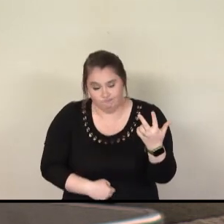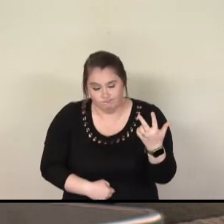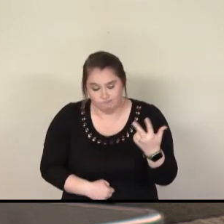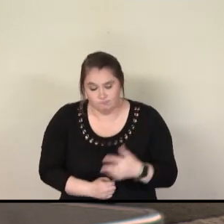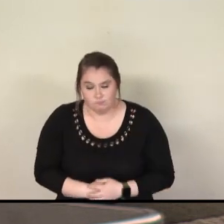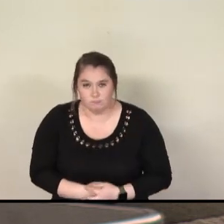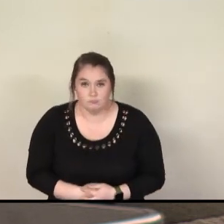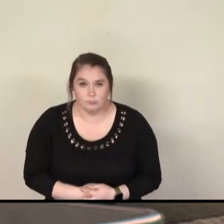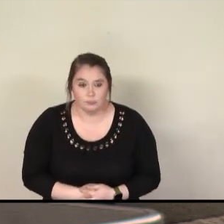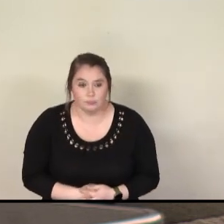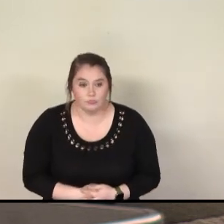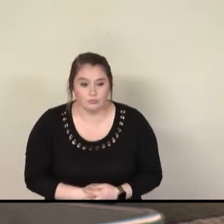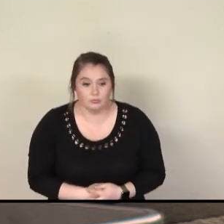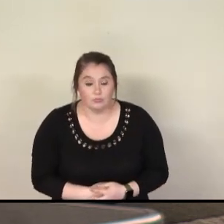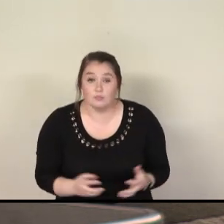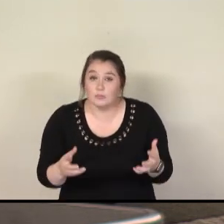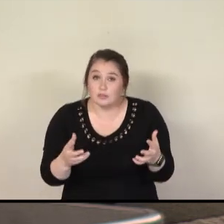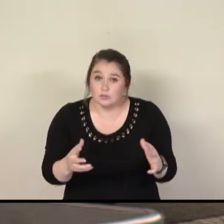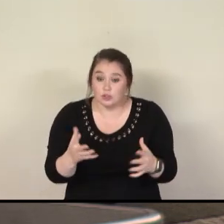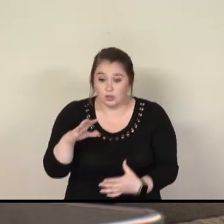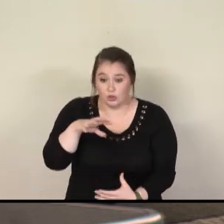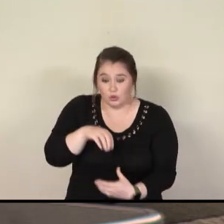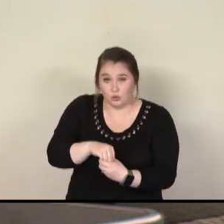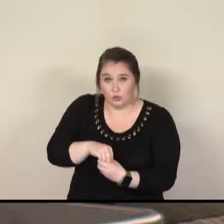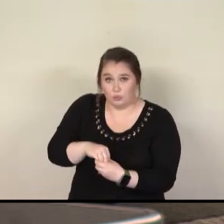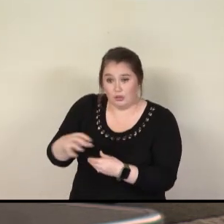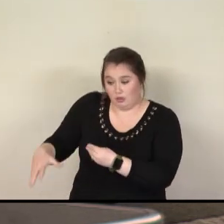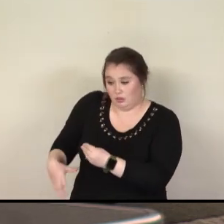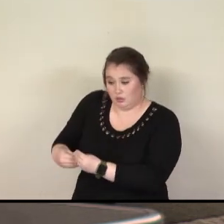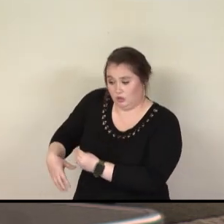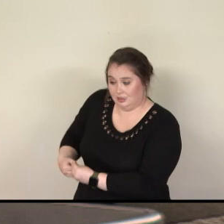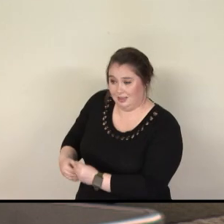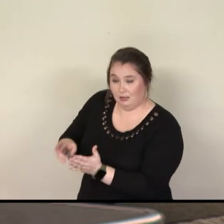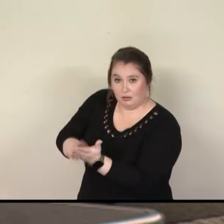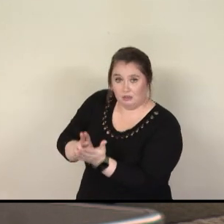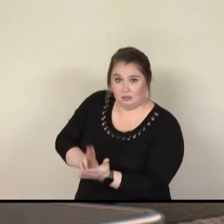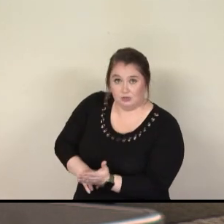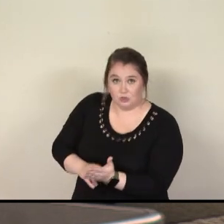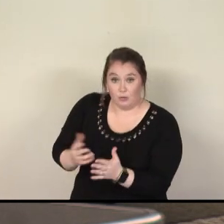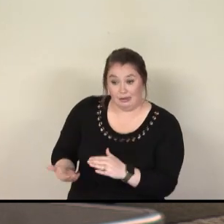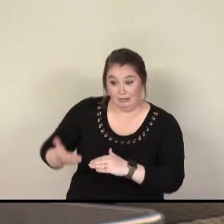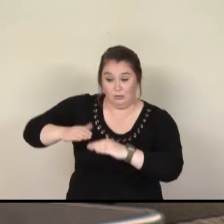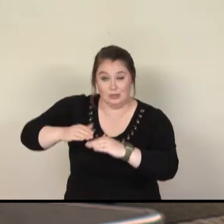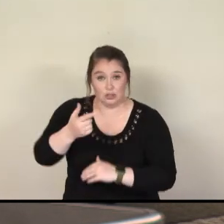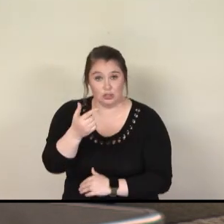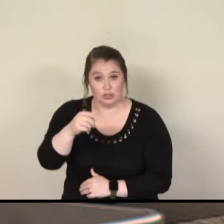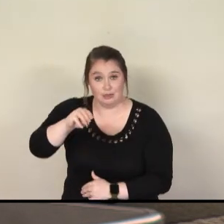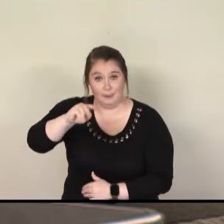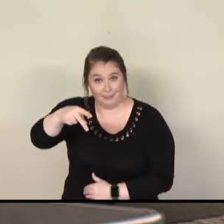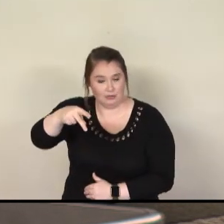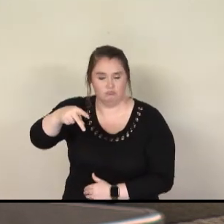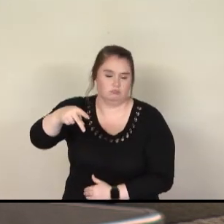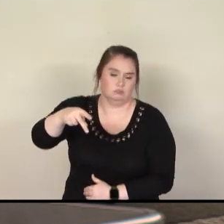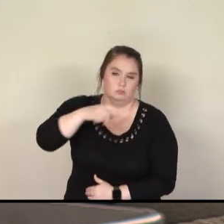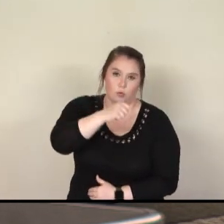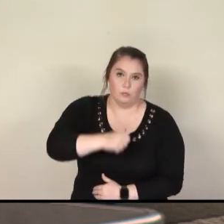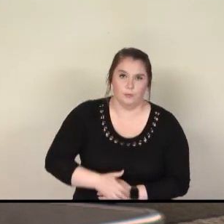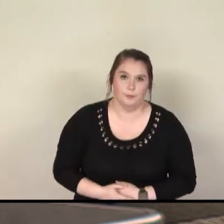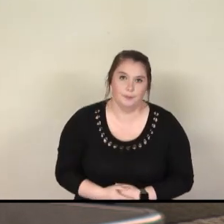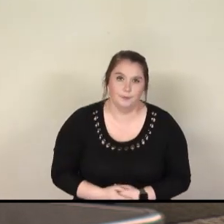need it. It is included in the contingency within the contract. It does not increase the GMP.